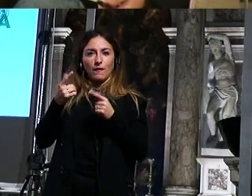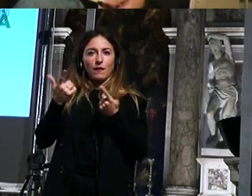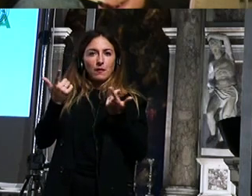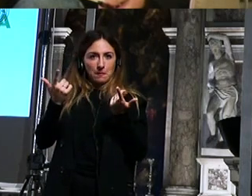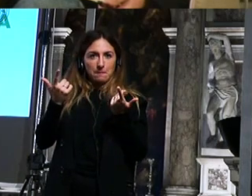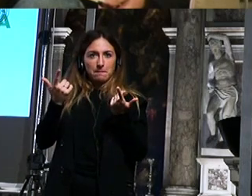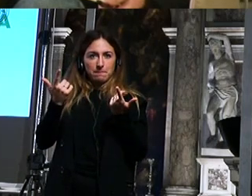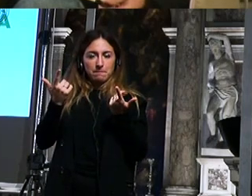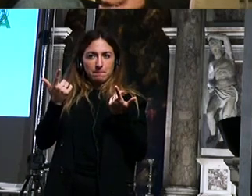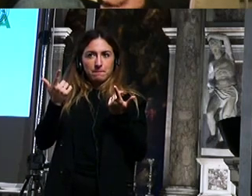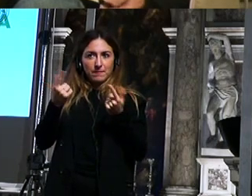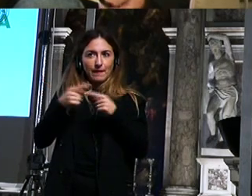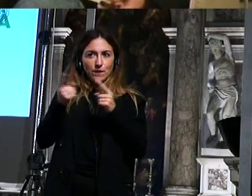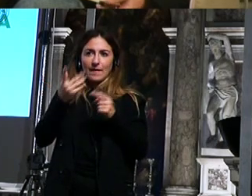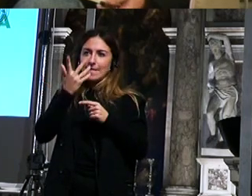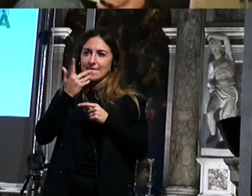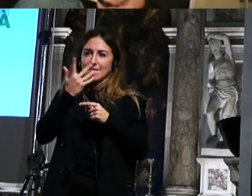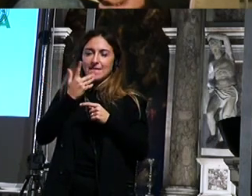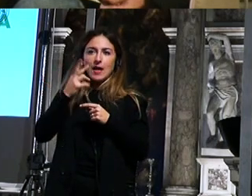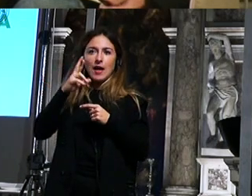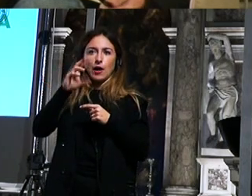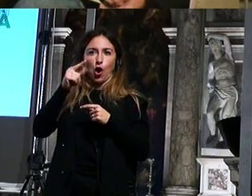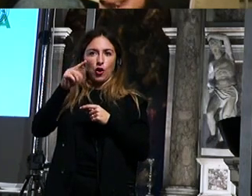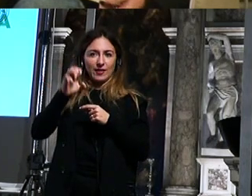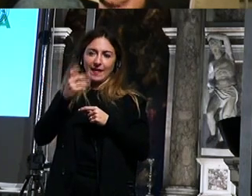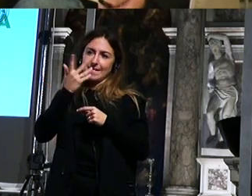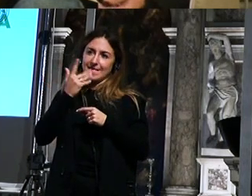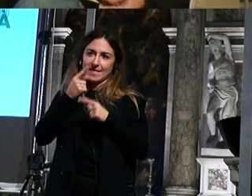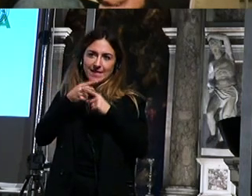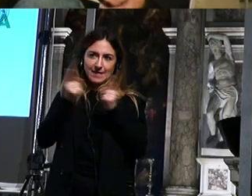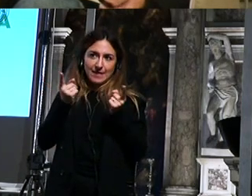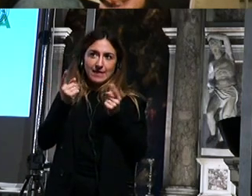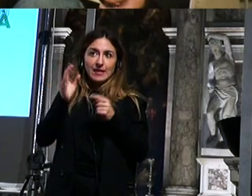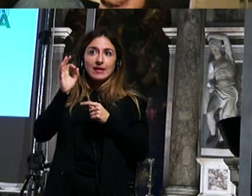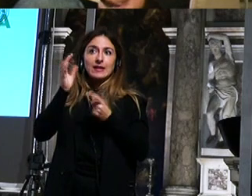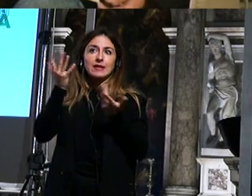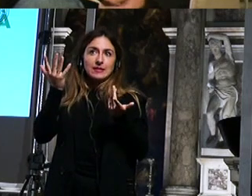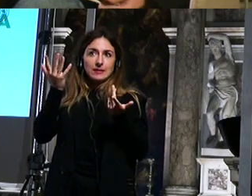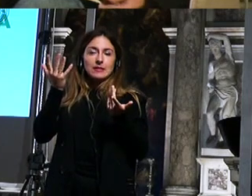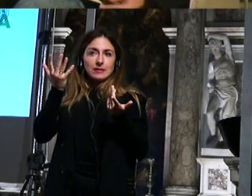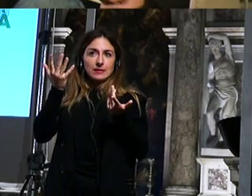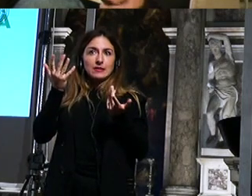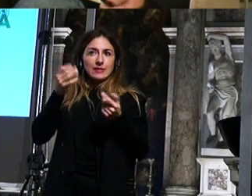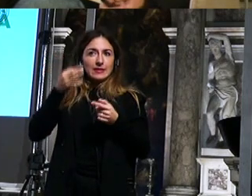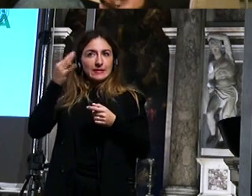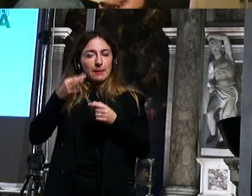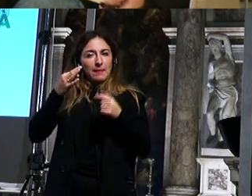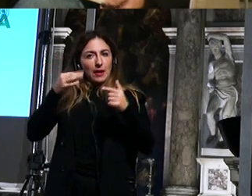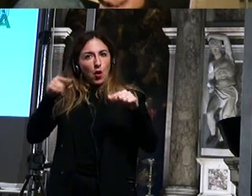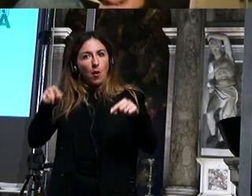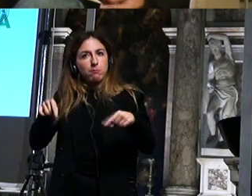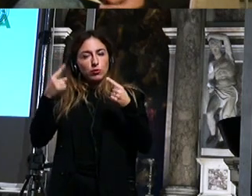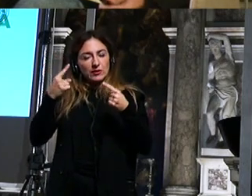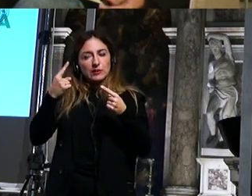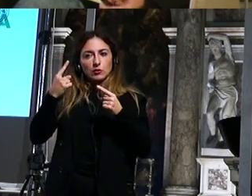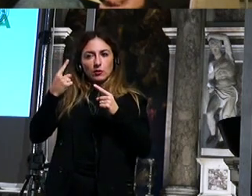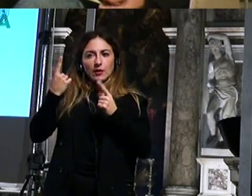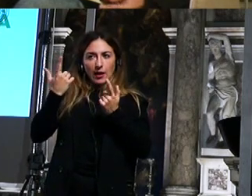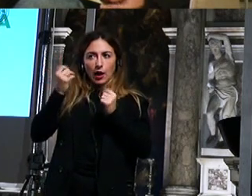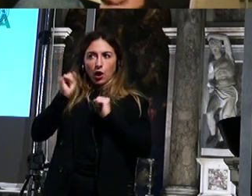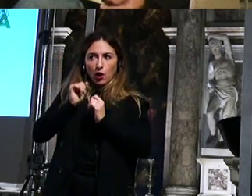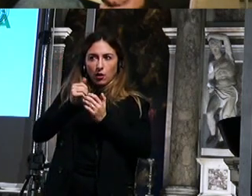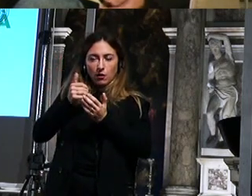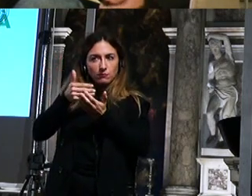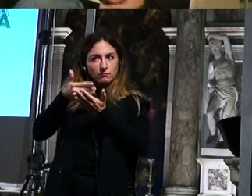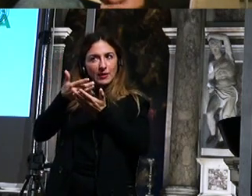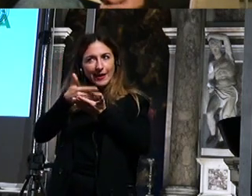wrestling with duty and responsibility and a desire to seize one's freedom.